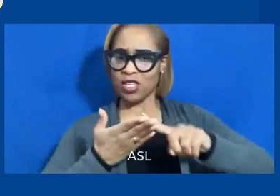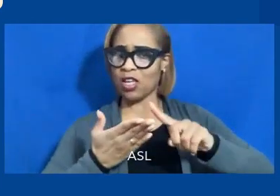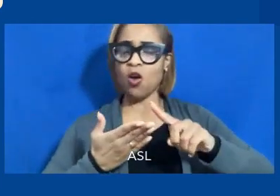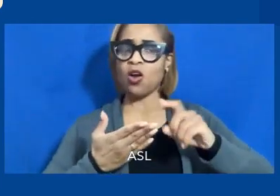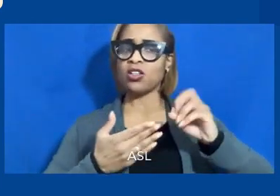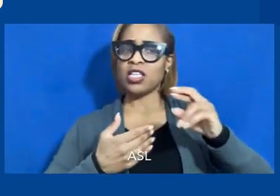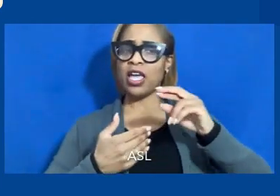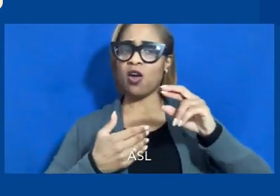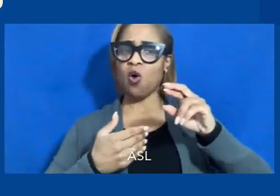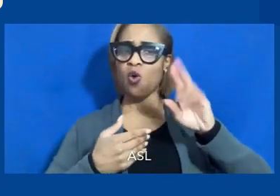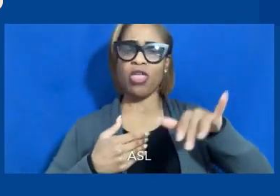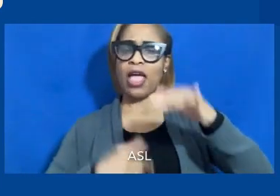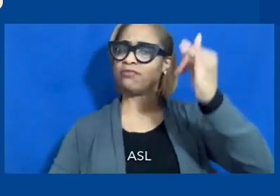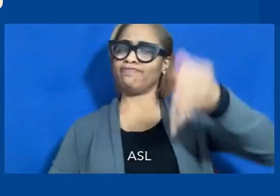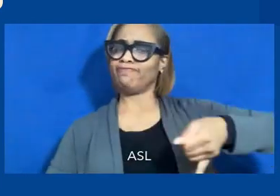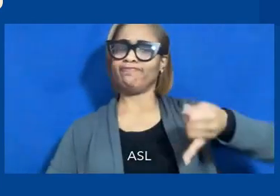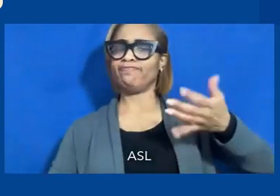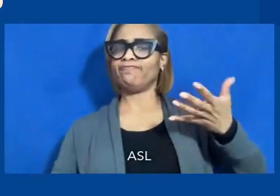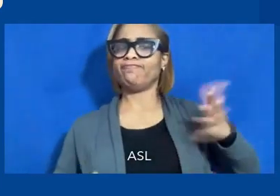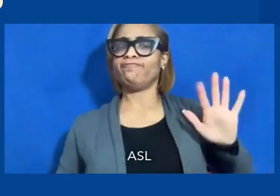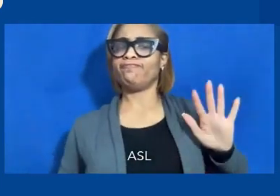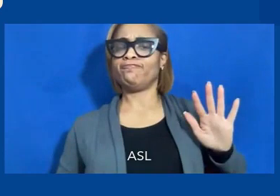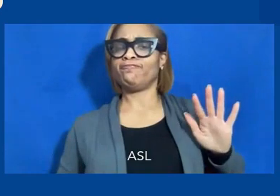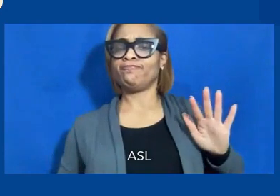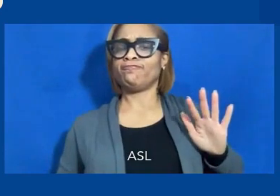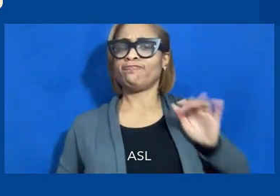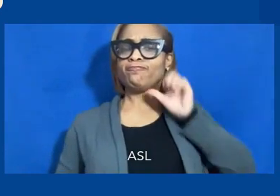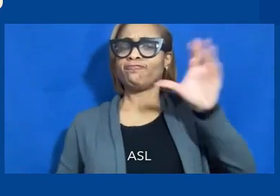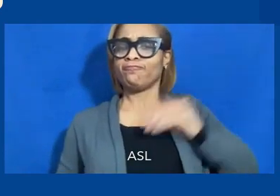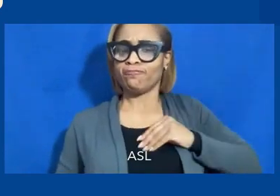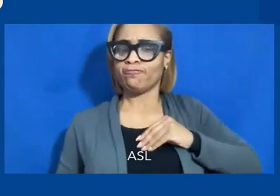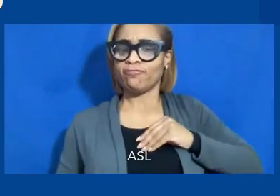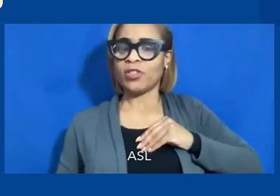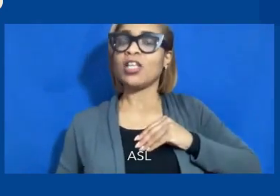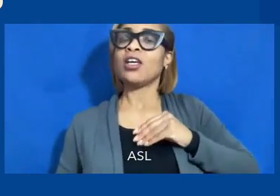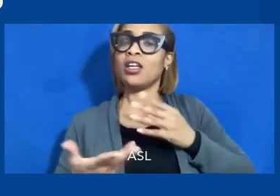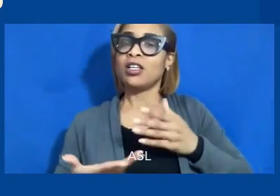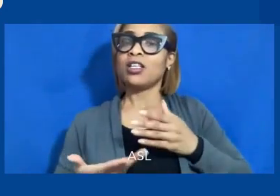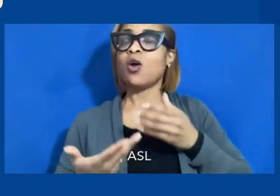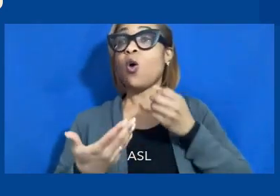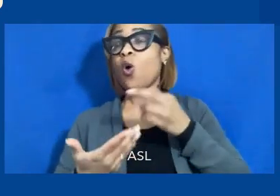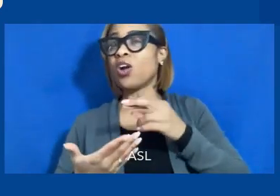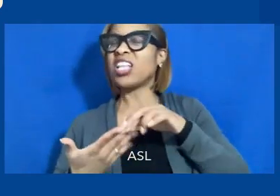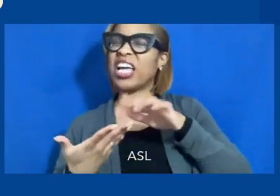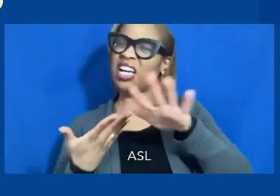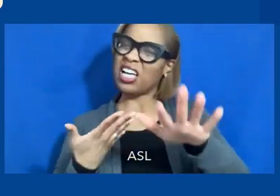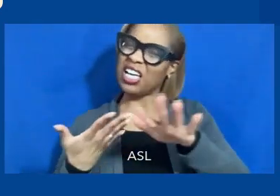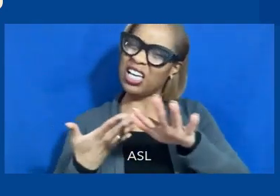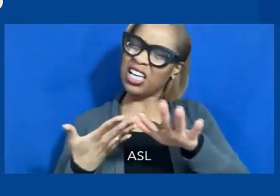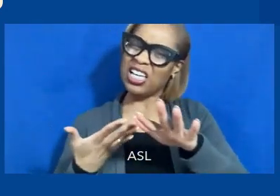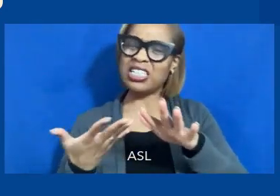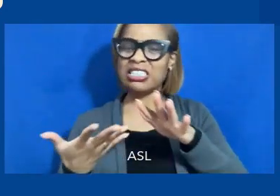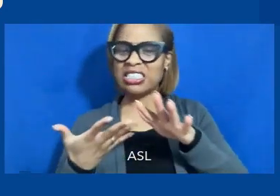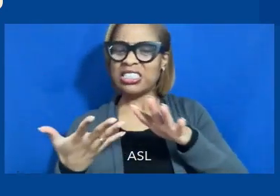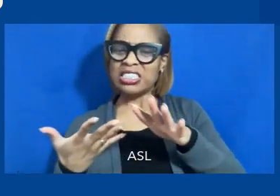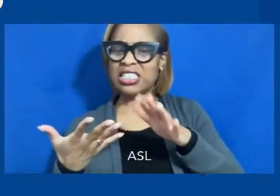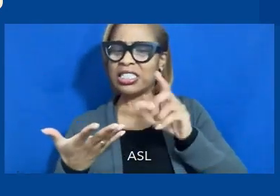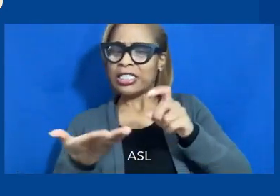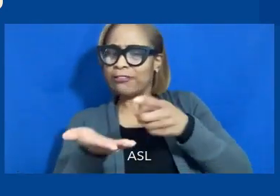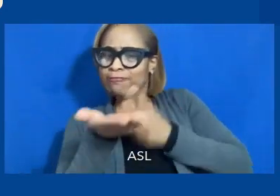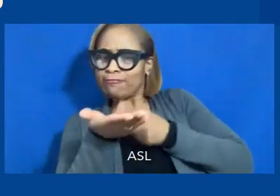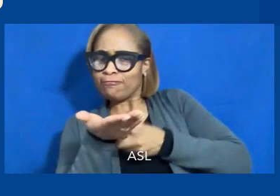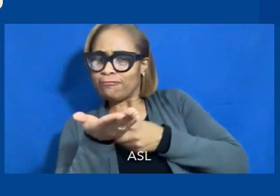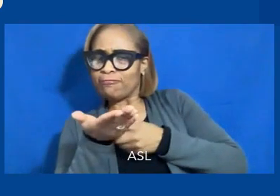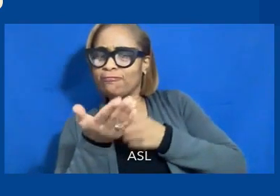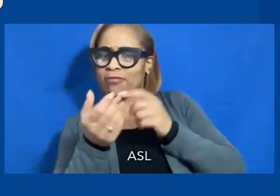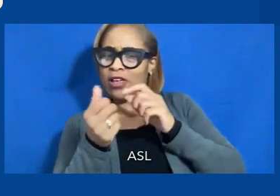me, or like, like I would really have to have a conversation with somebody about this project. And I think the other thing